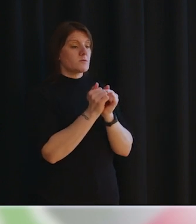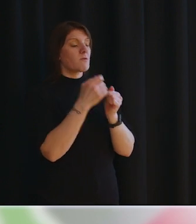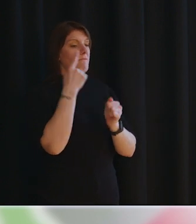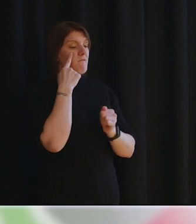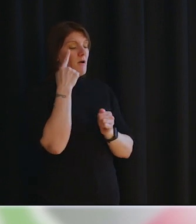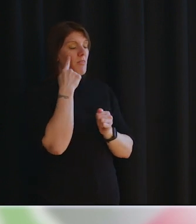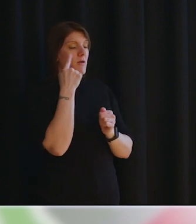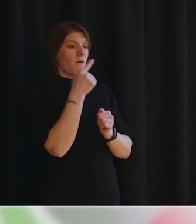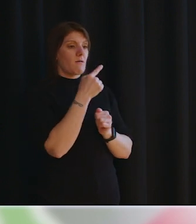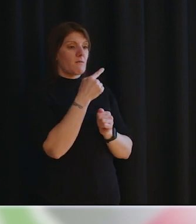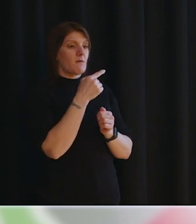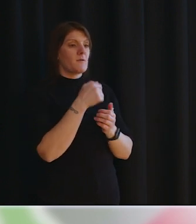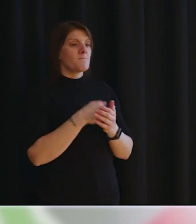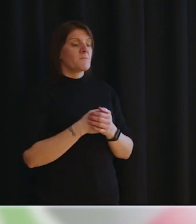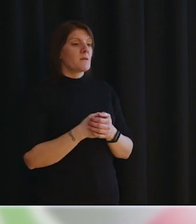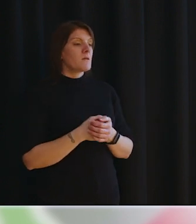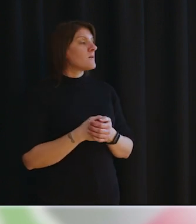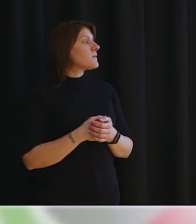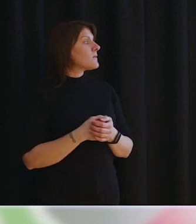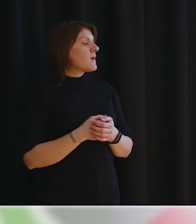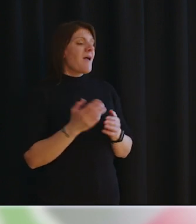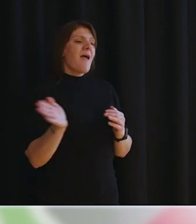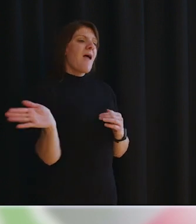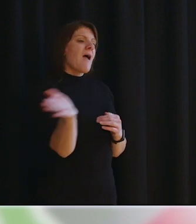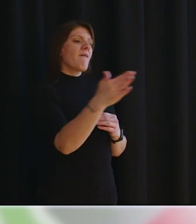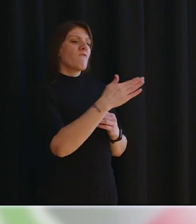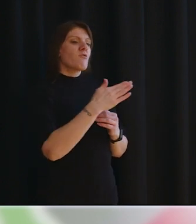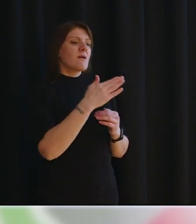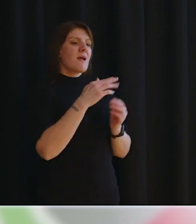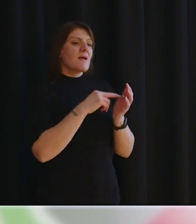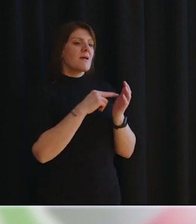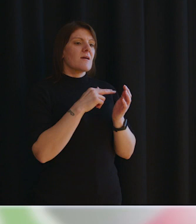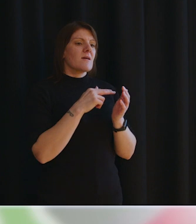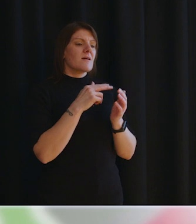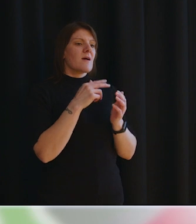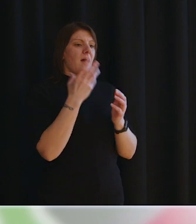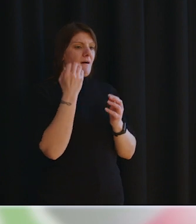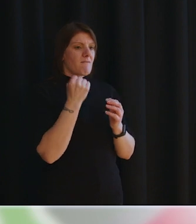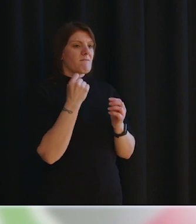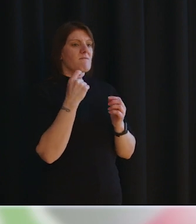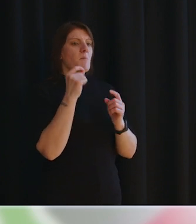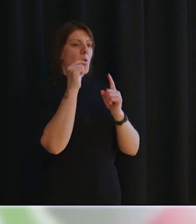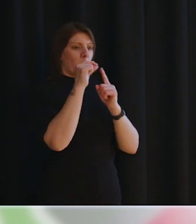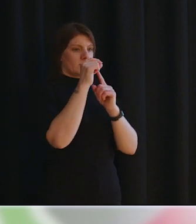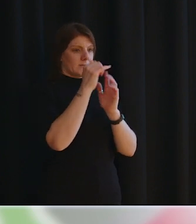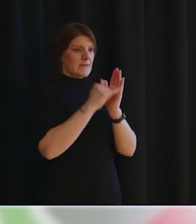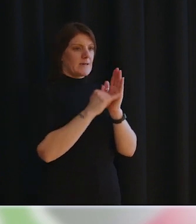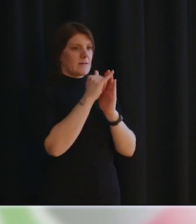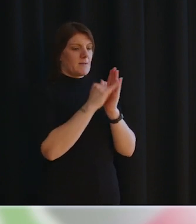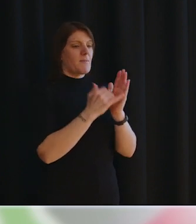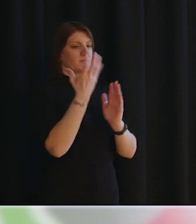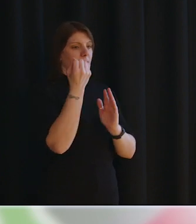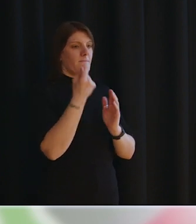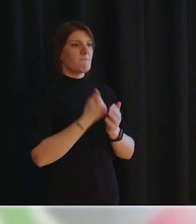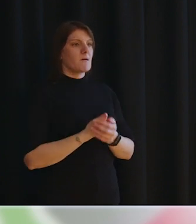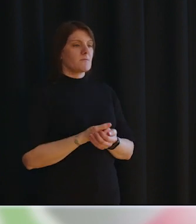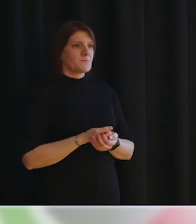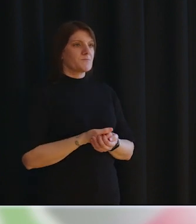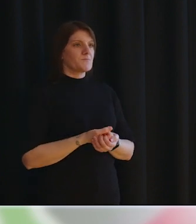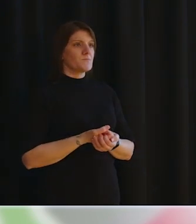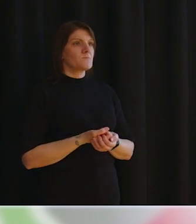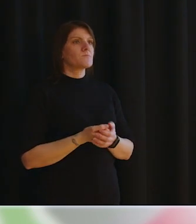office. So every single school must have an SEND policy and show how they're supporting pupils who have additional needs.